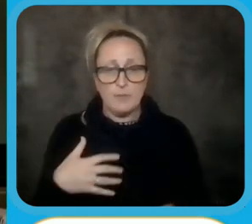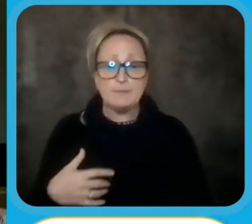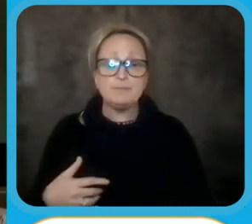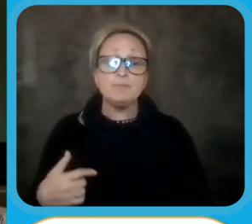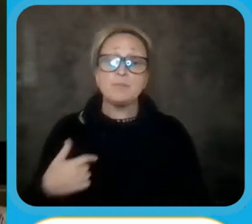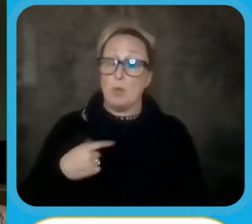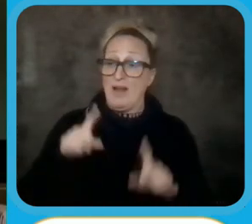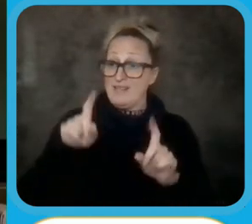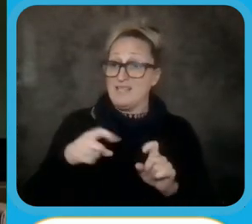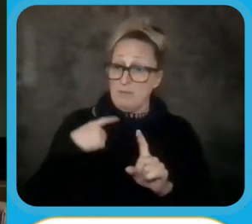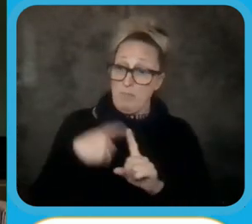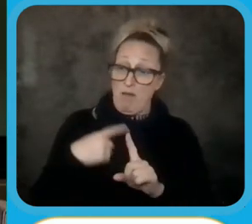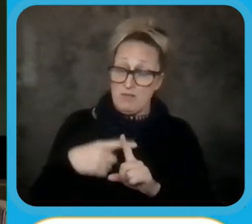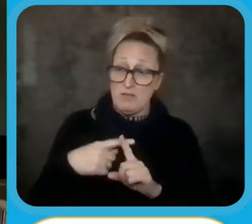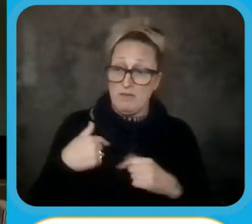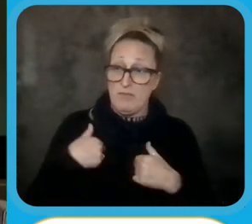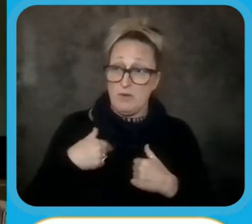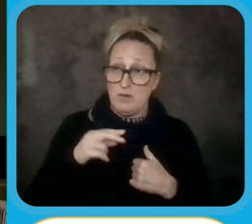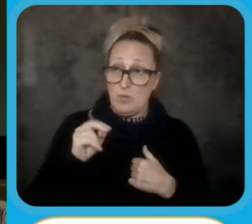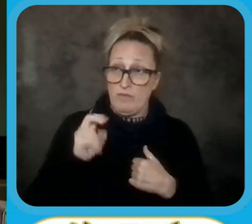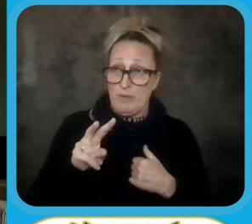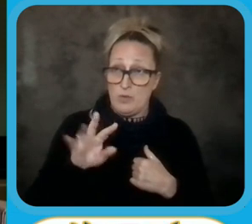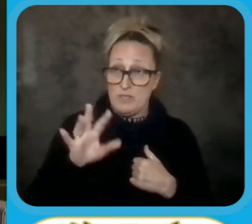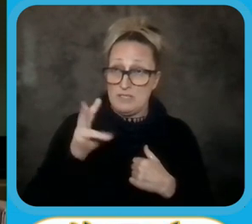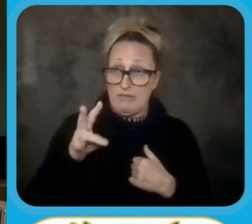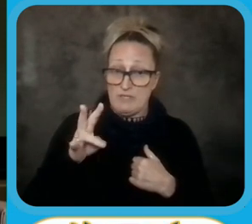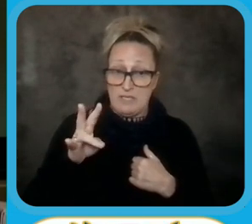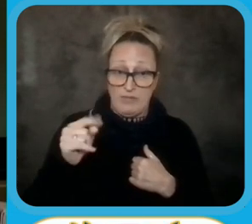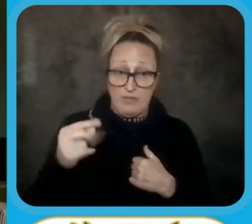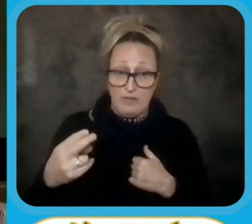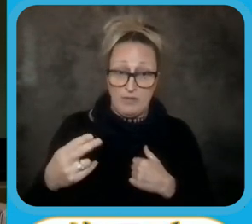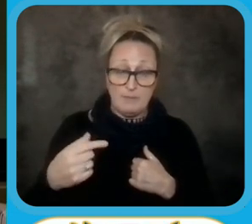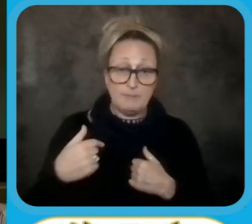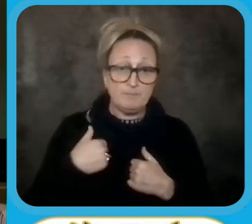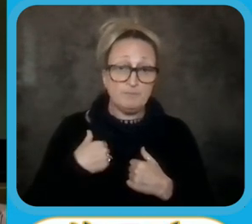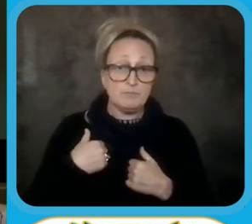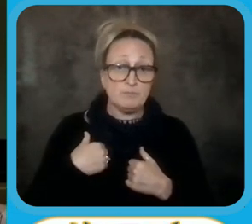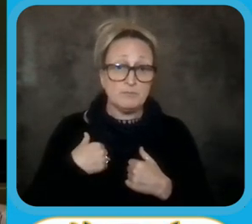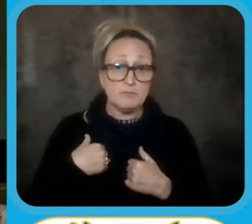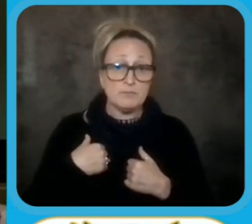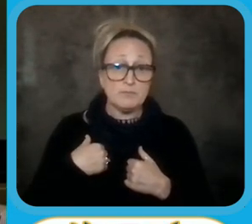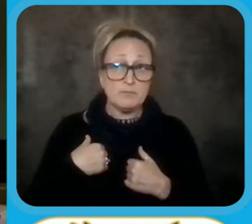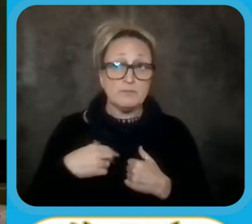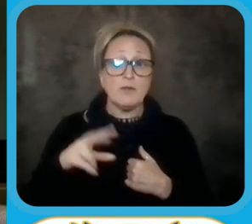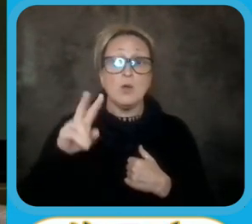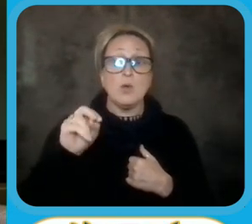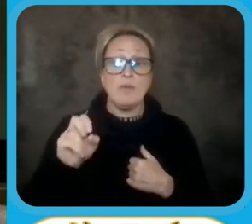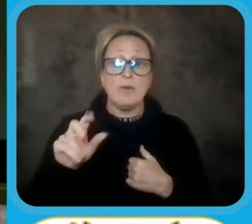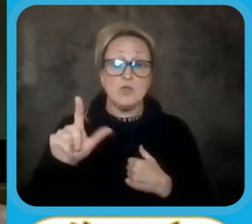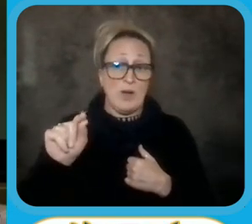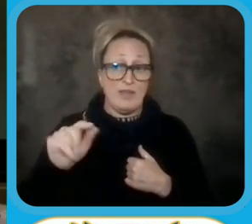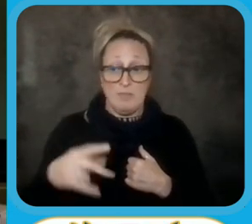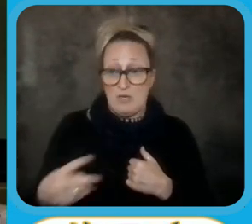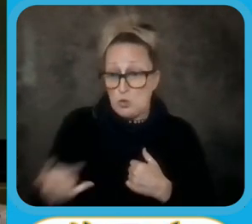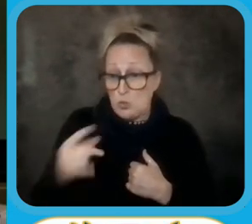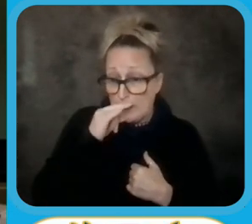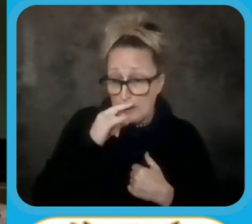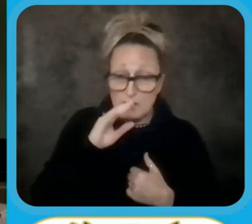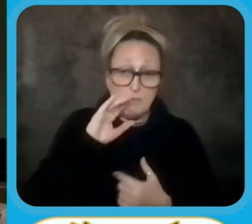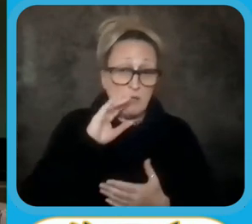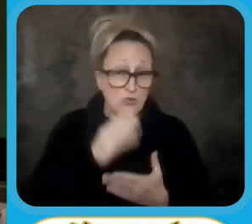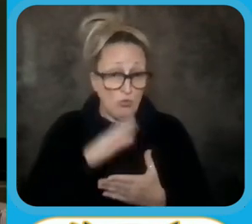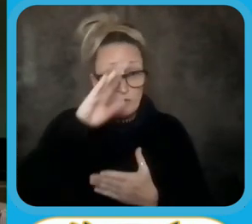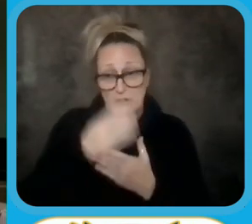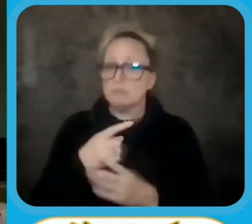tested positive November 17th, on November 20th, my two kids, my daughter and my son,